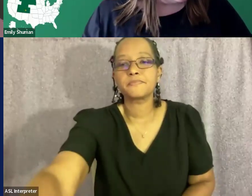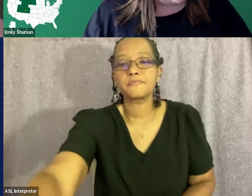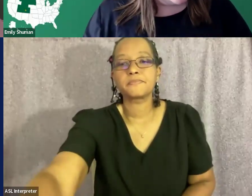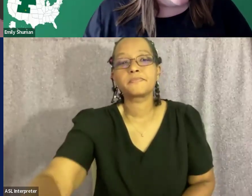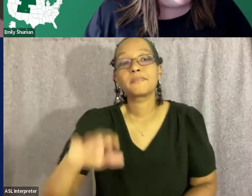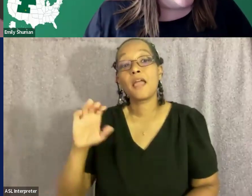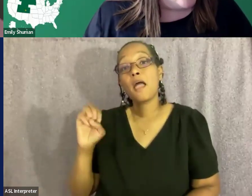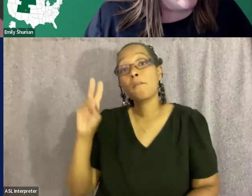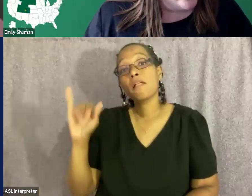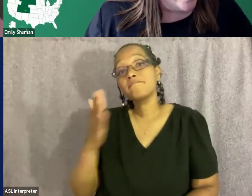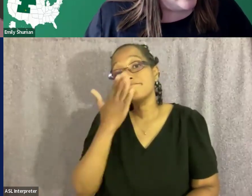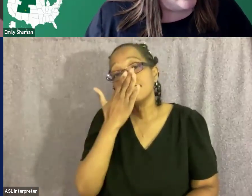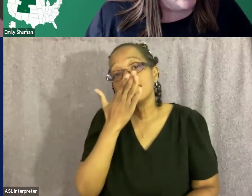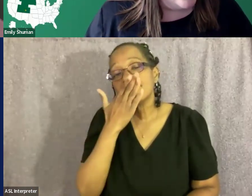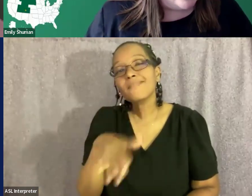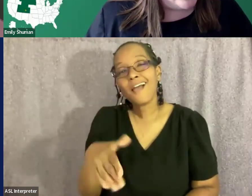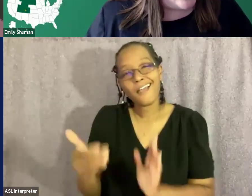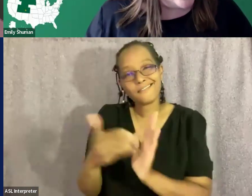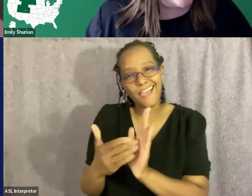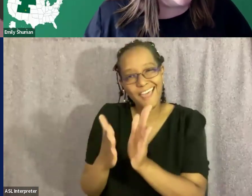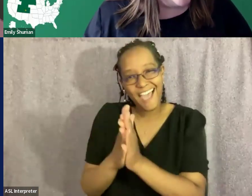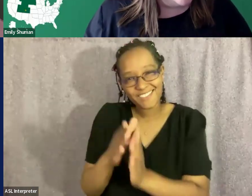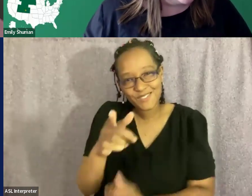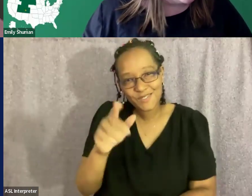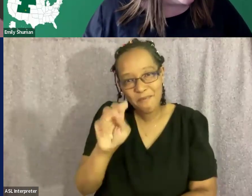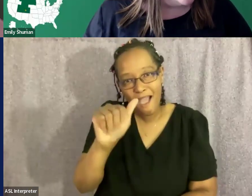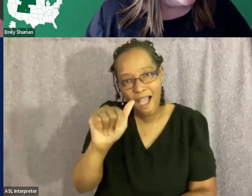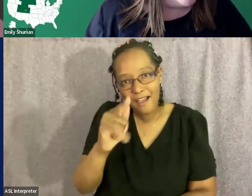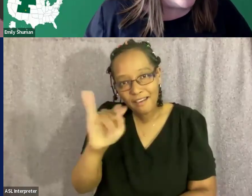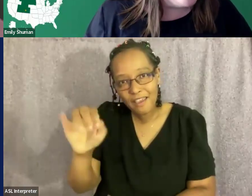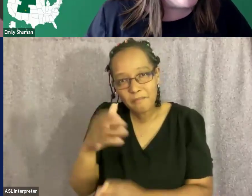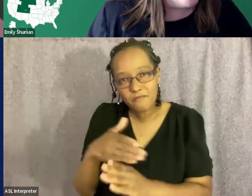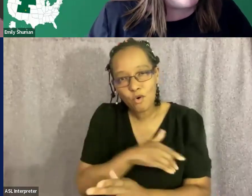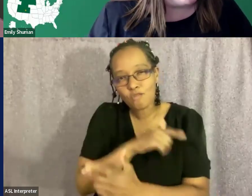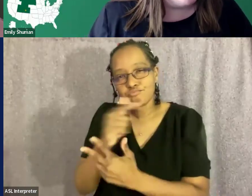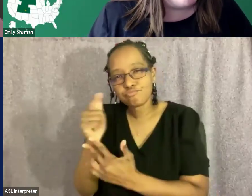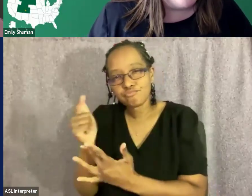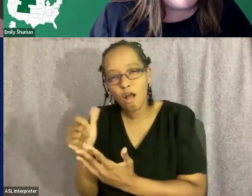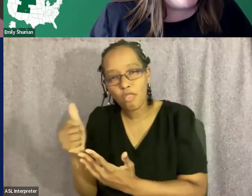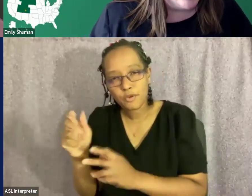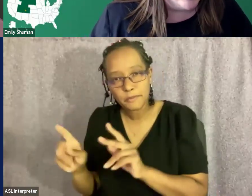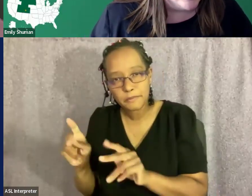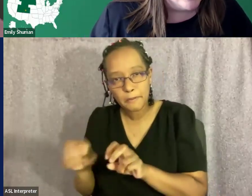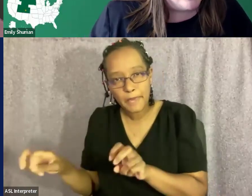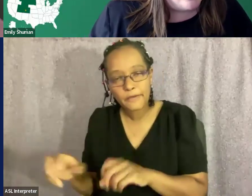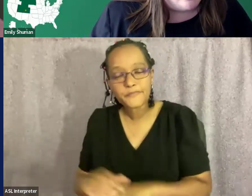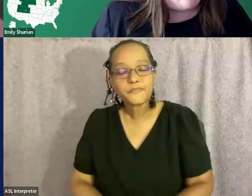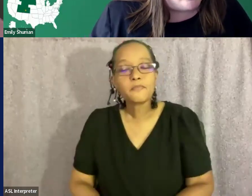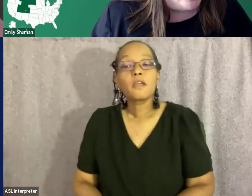Great, thank you. And one more for you, Maggie, before we got some questions for the others. In regards to effective